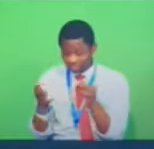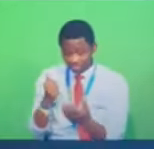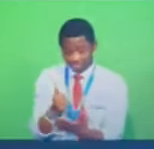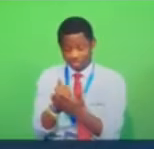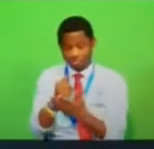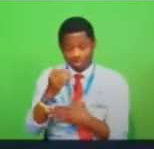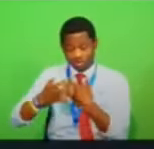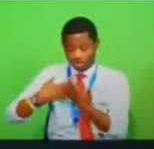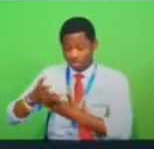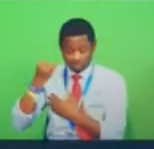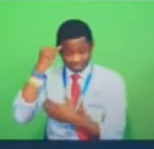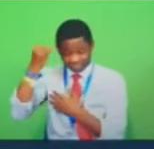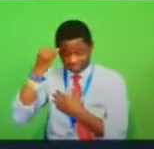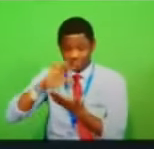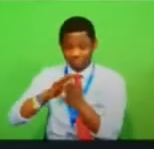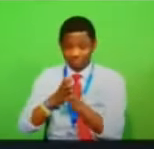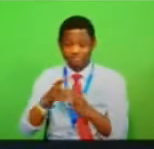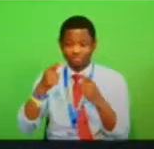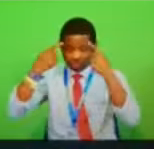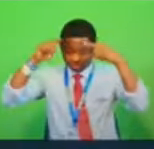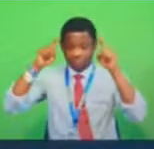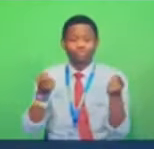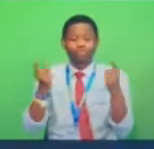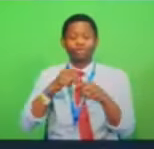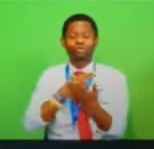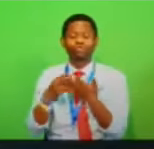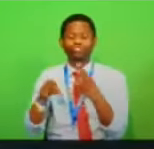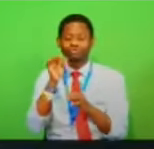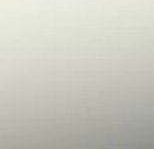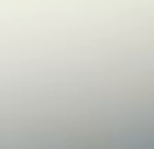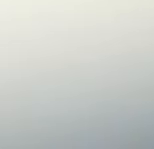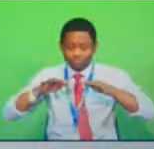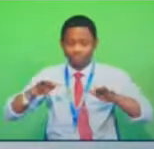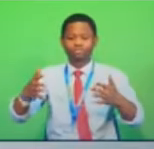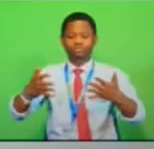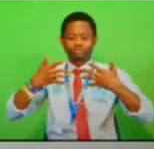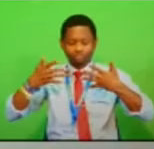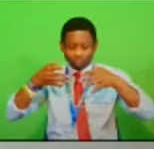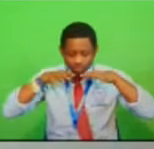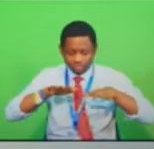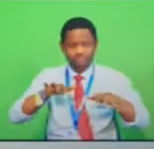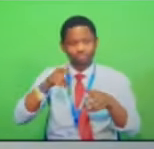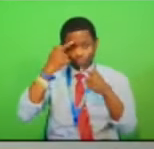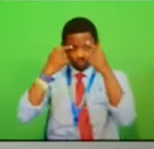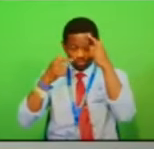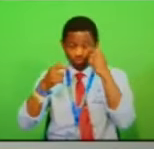Holy Spirit breathes into them. That the promise of the Spirit is the game